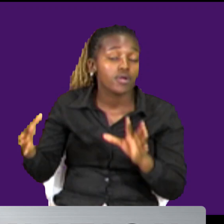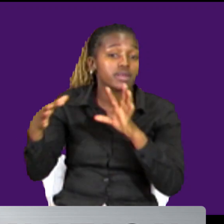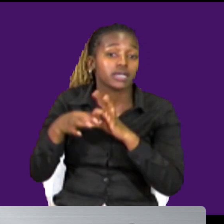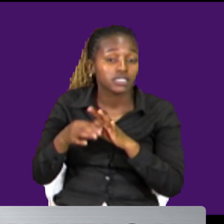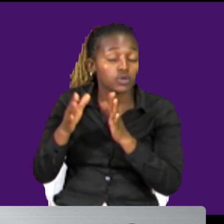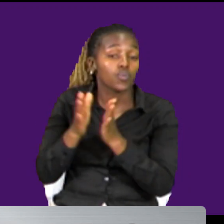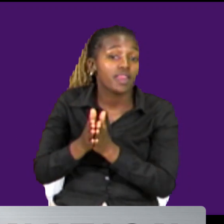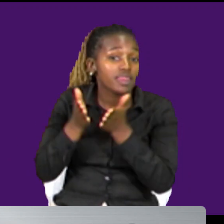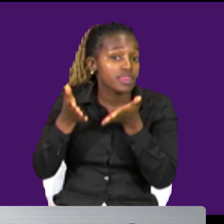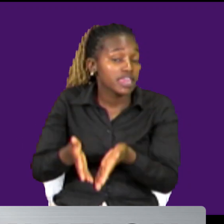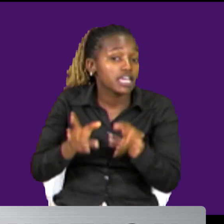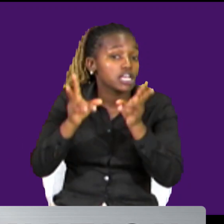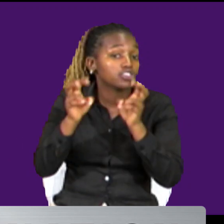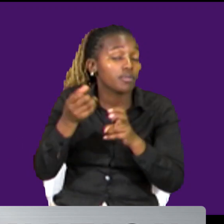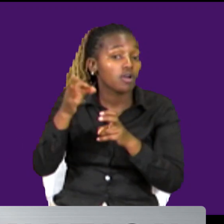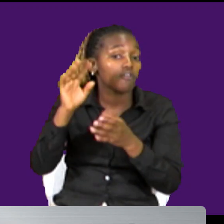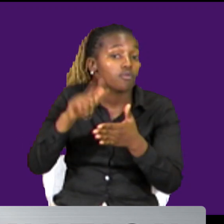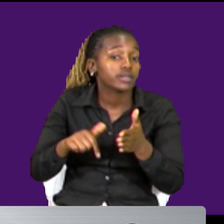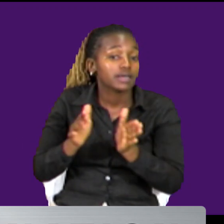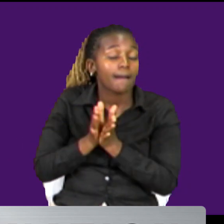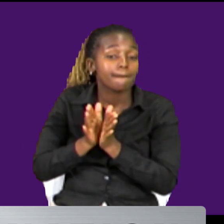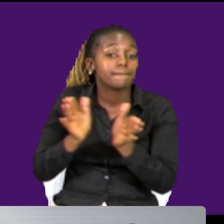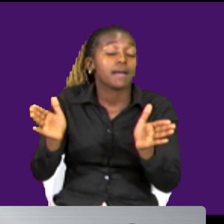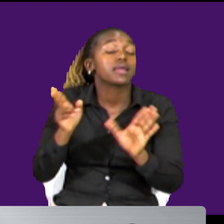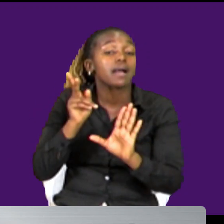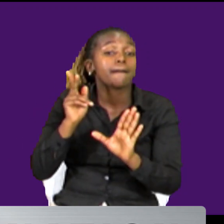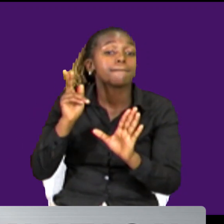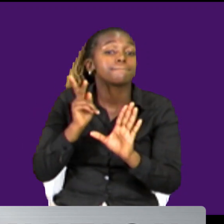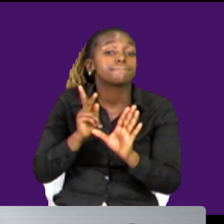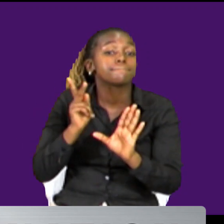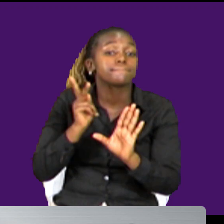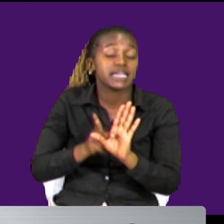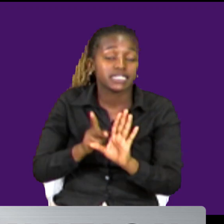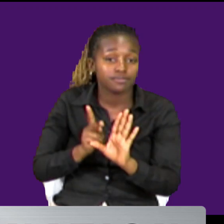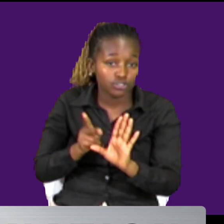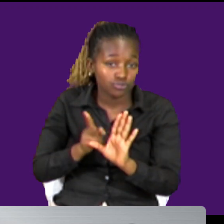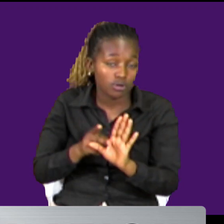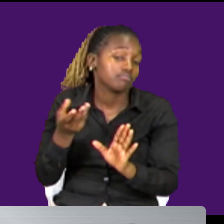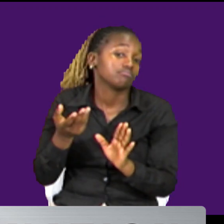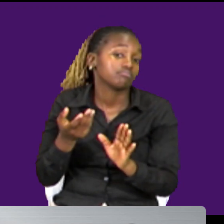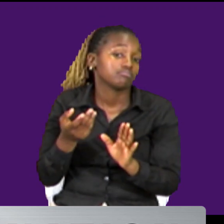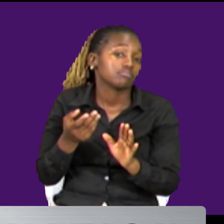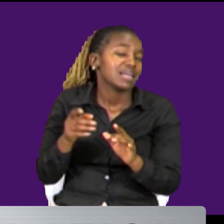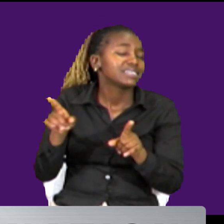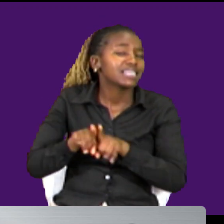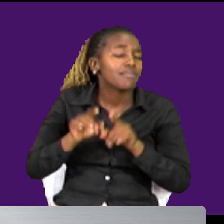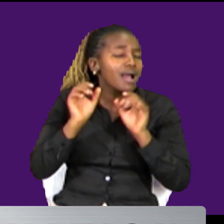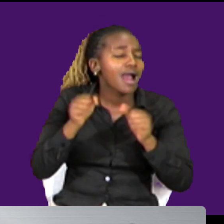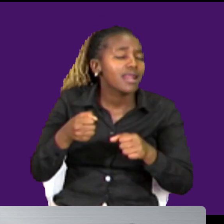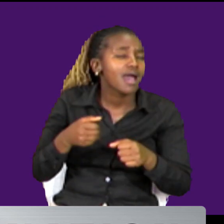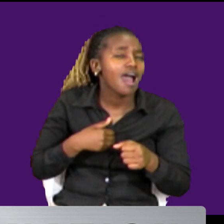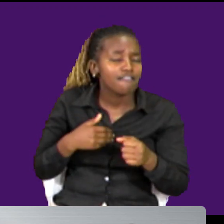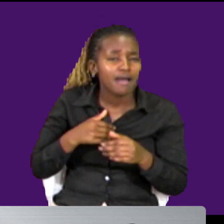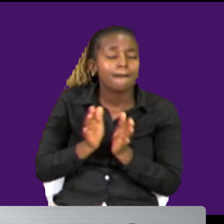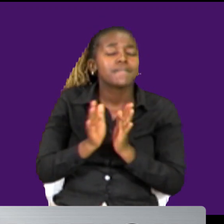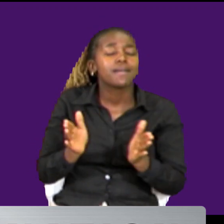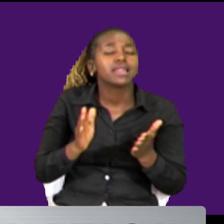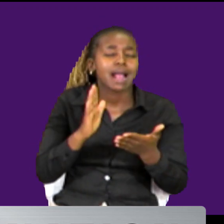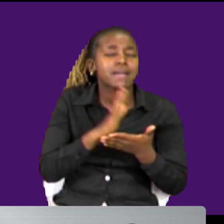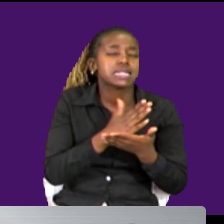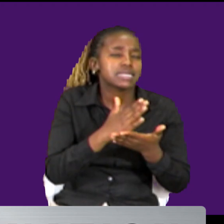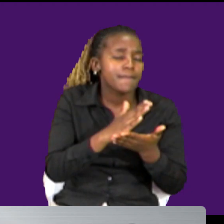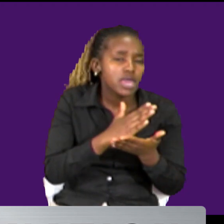public participation. Is there public participation without demos? Which is the best way? Is this the